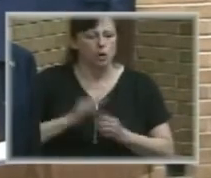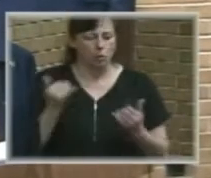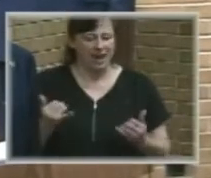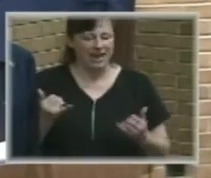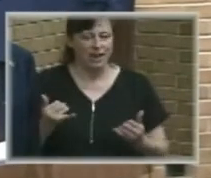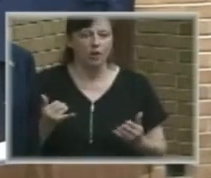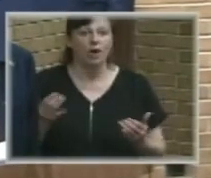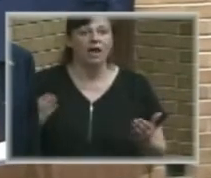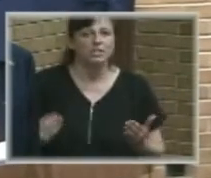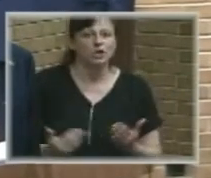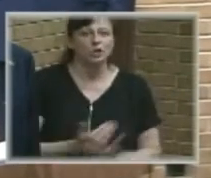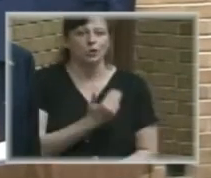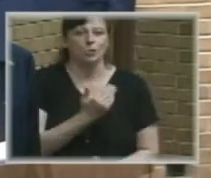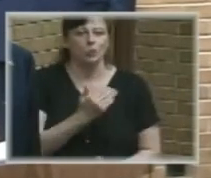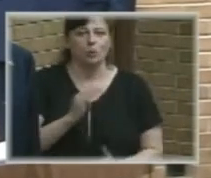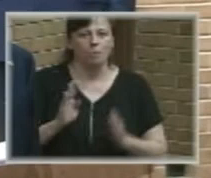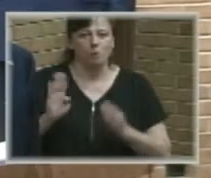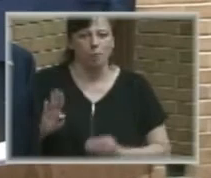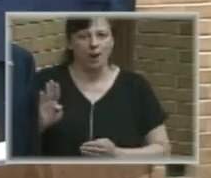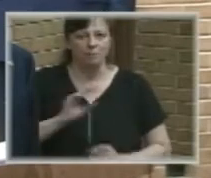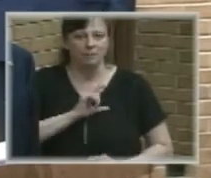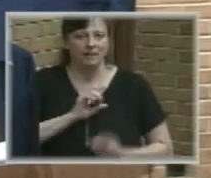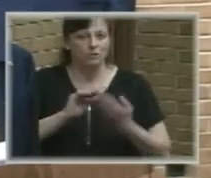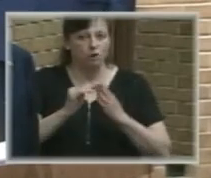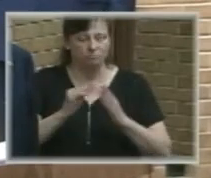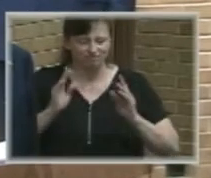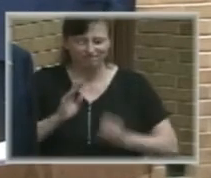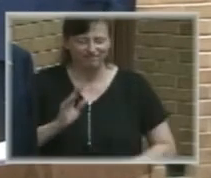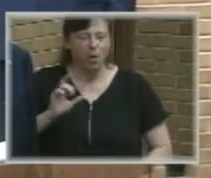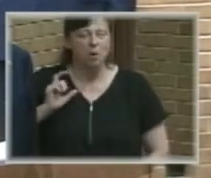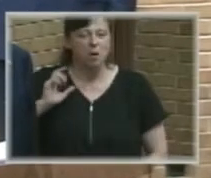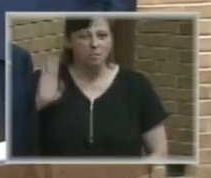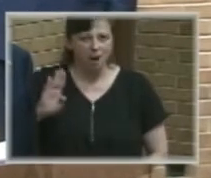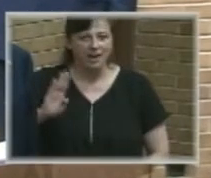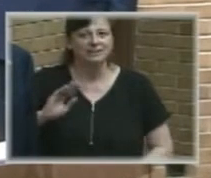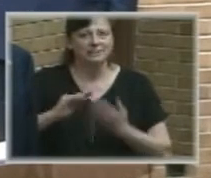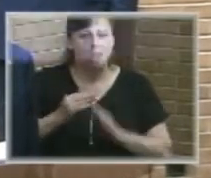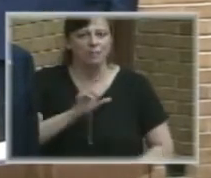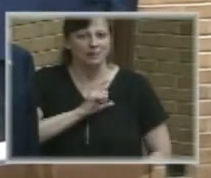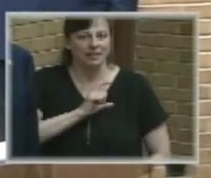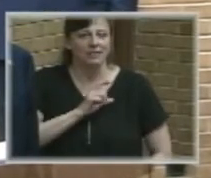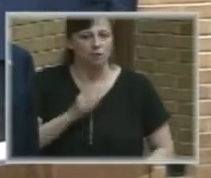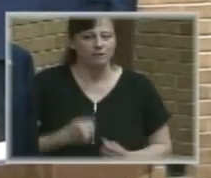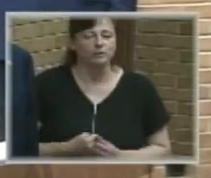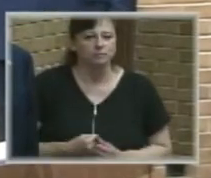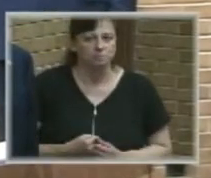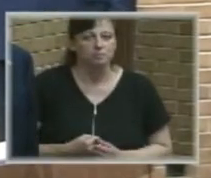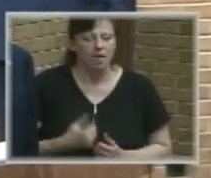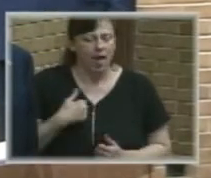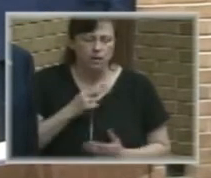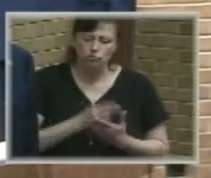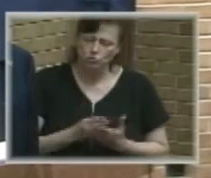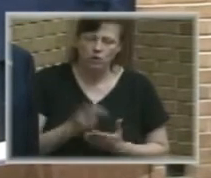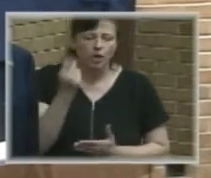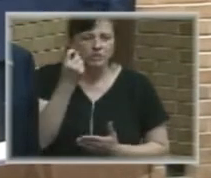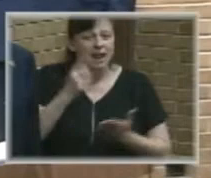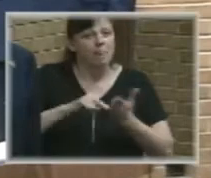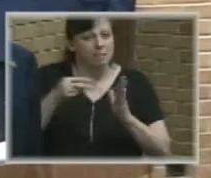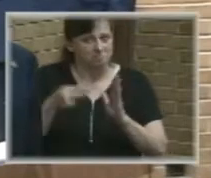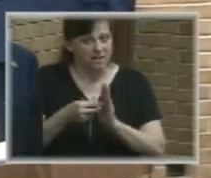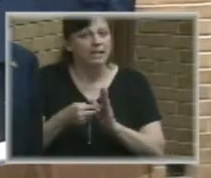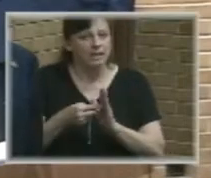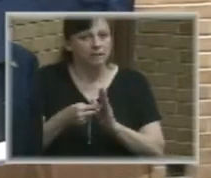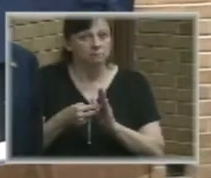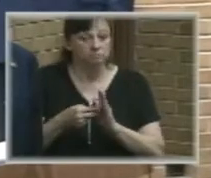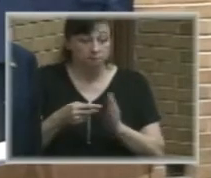newly minted Brighton police officer. I want to assure you that I truly understand the meaning, from those to whom much